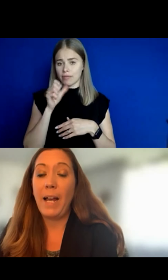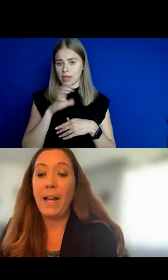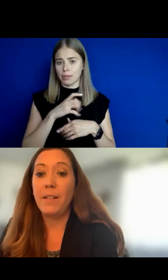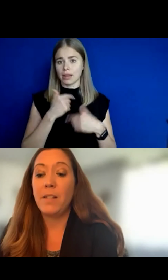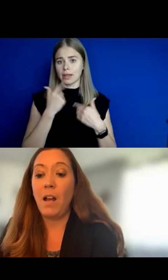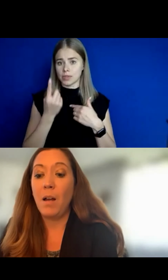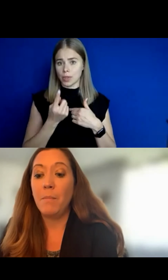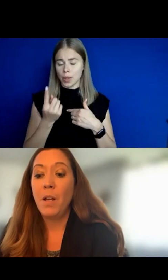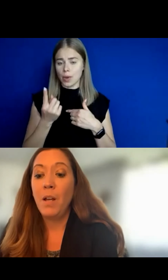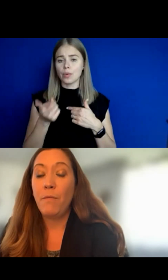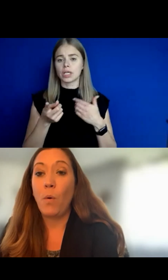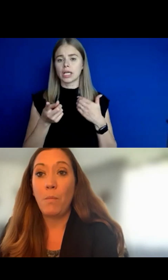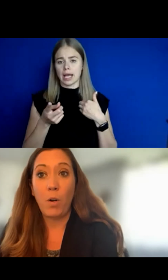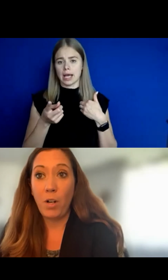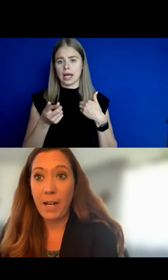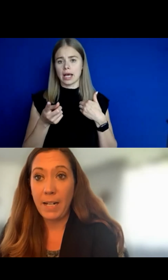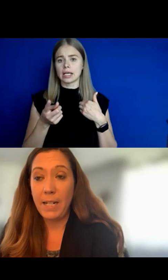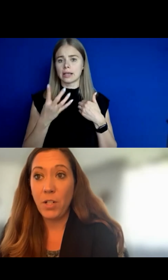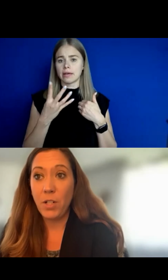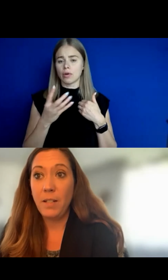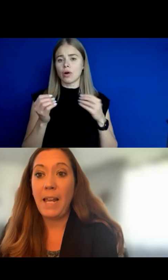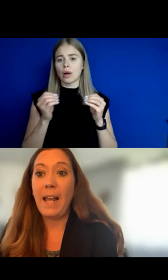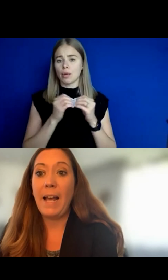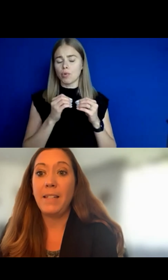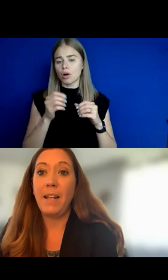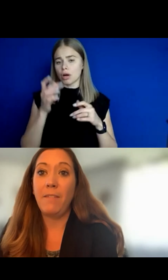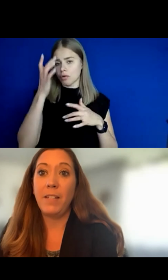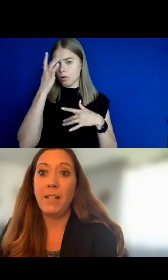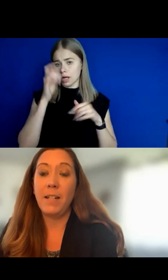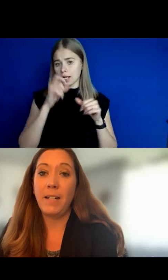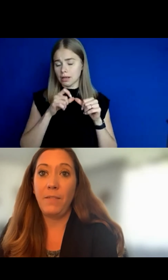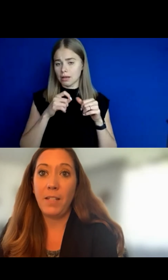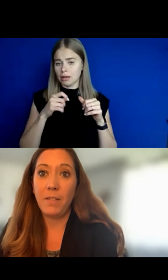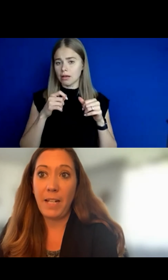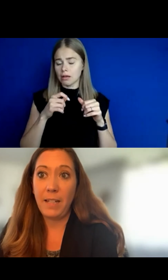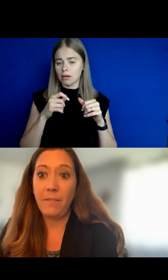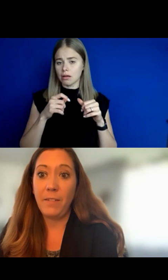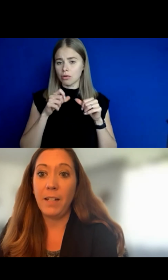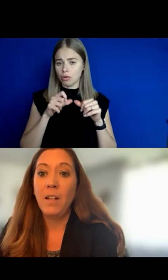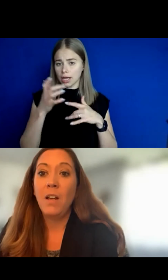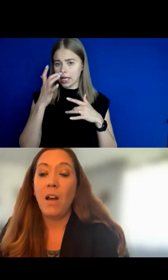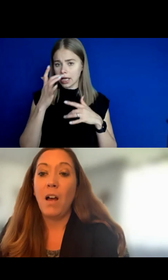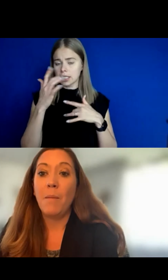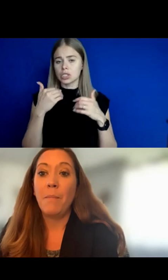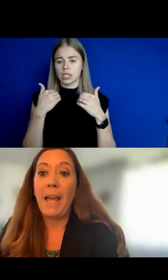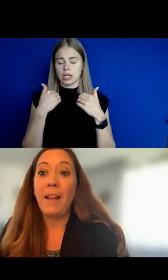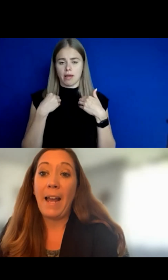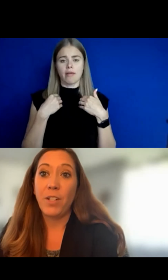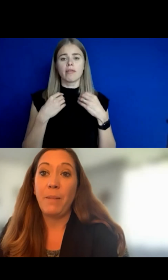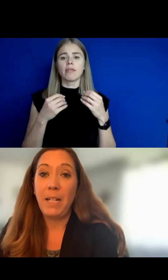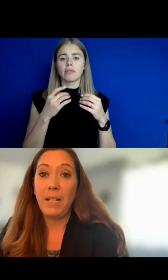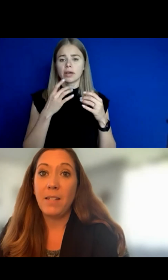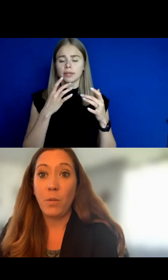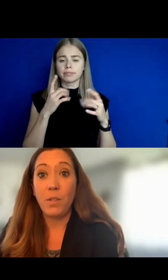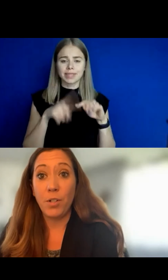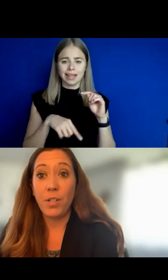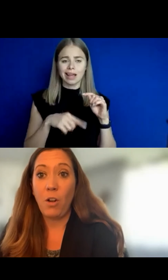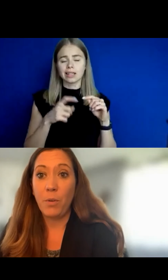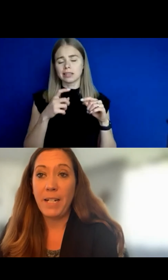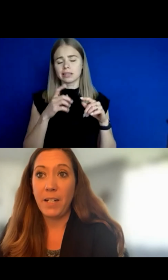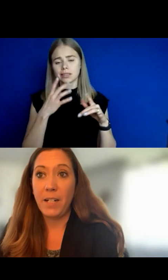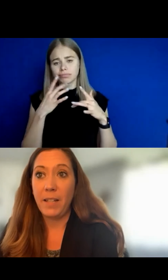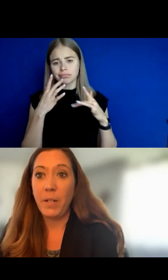who has 4 or more chronic conditions and has deficits in activities of daily living, and actually meets those